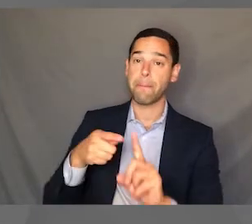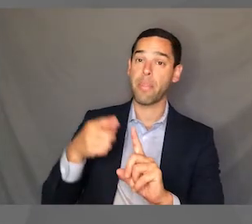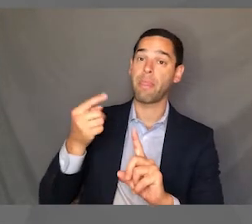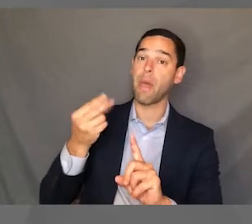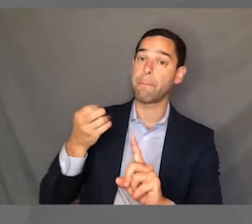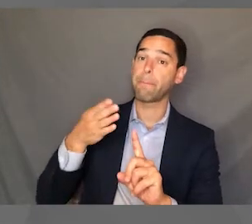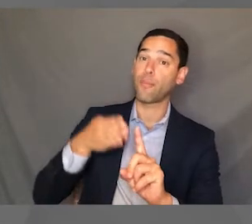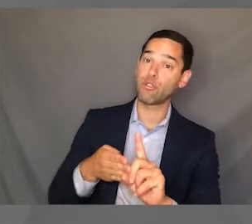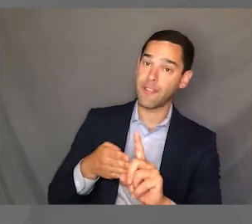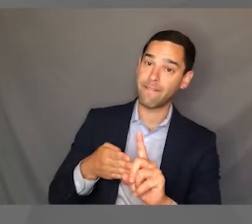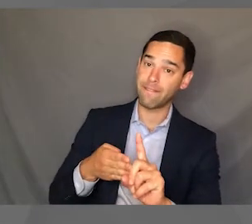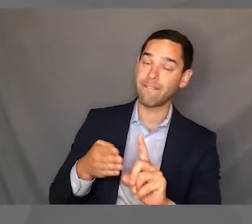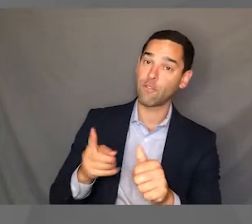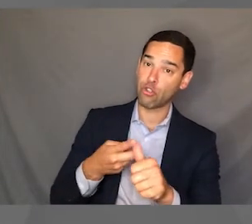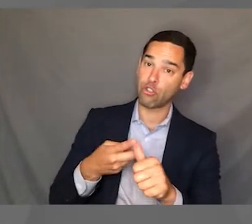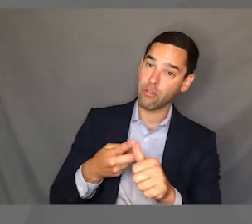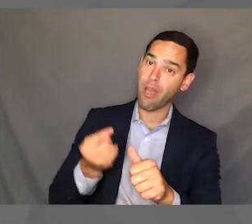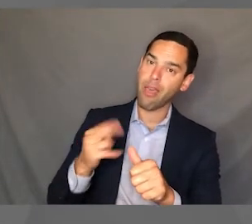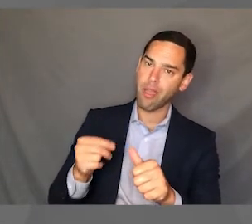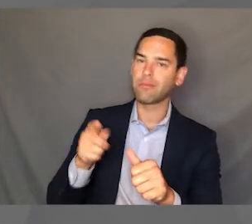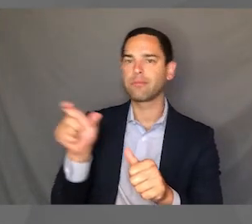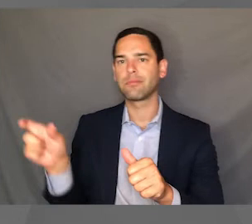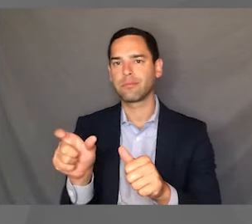them. We want to see the person before we see the